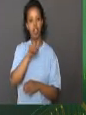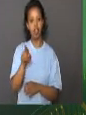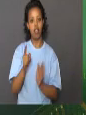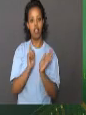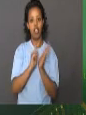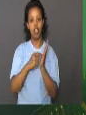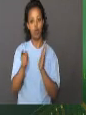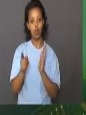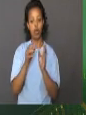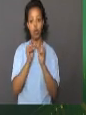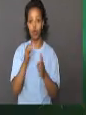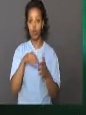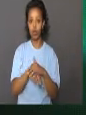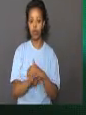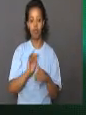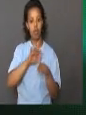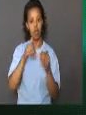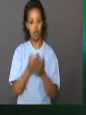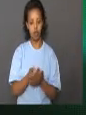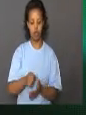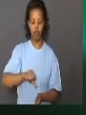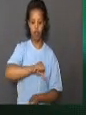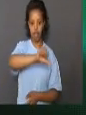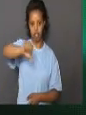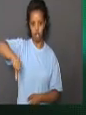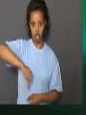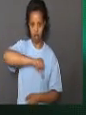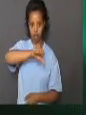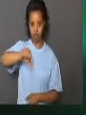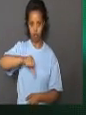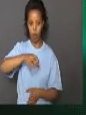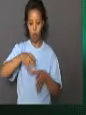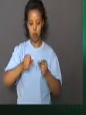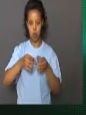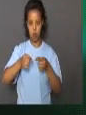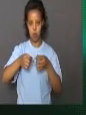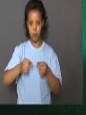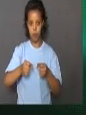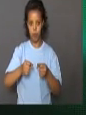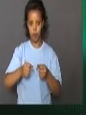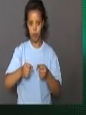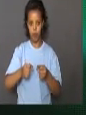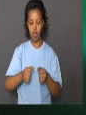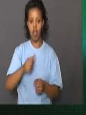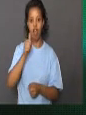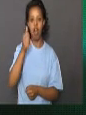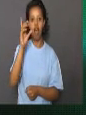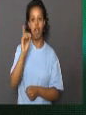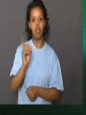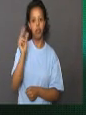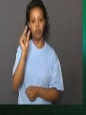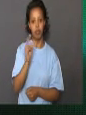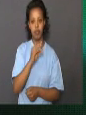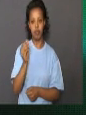listed could include Ingera, yogurt, cheese,